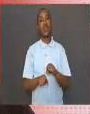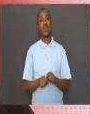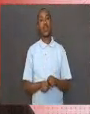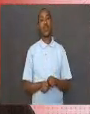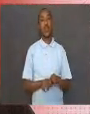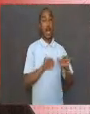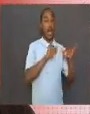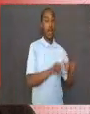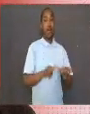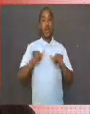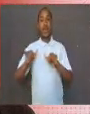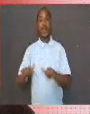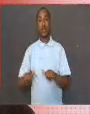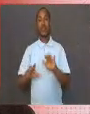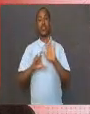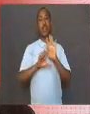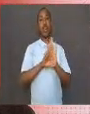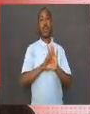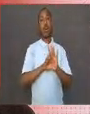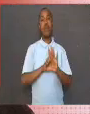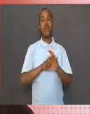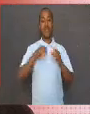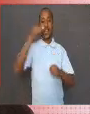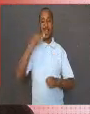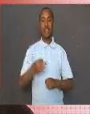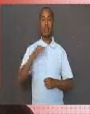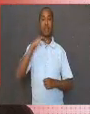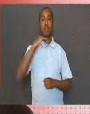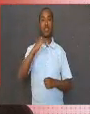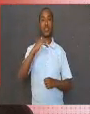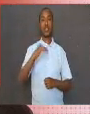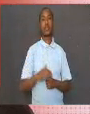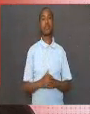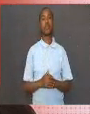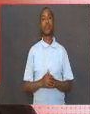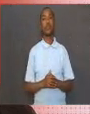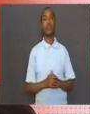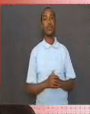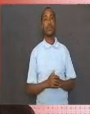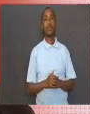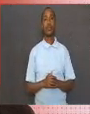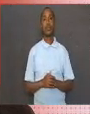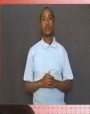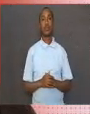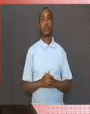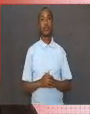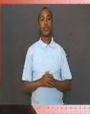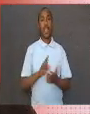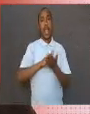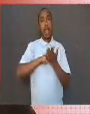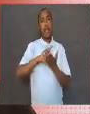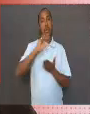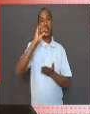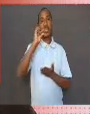So, according to the law of definite proportion,